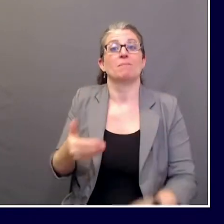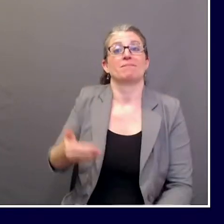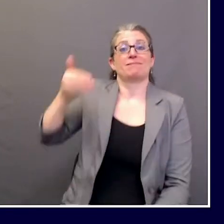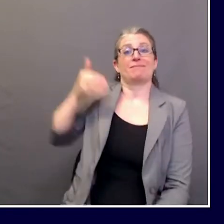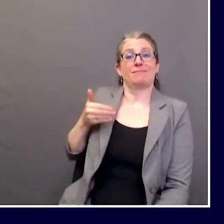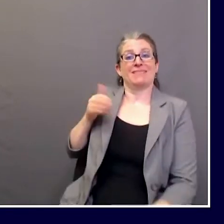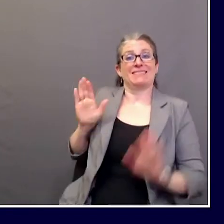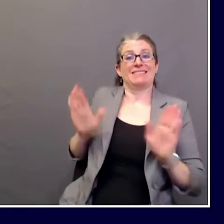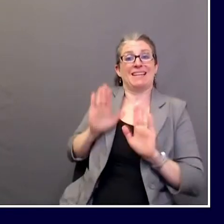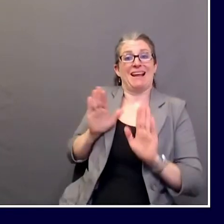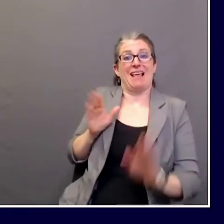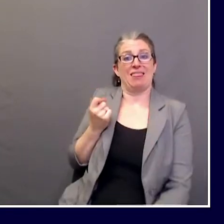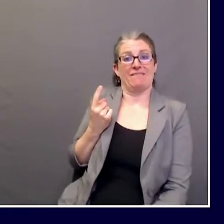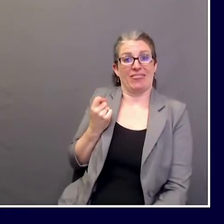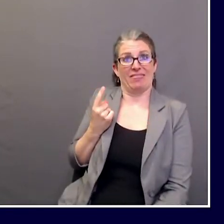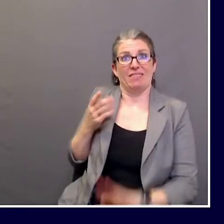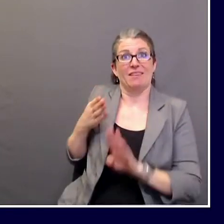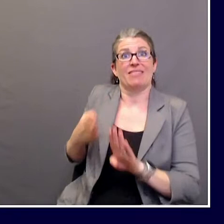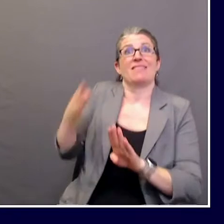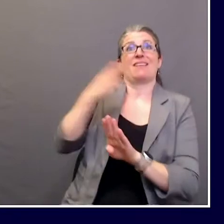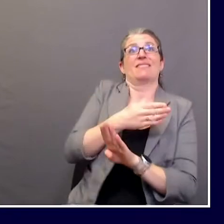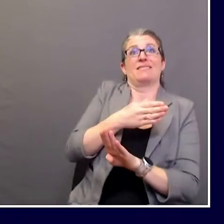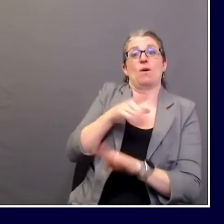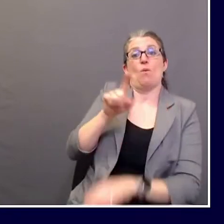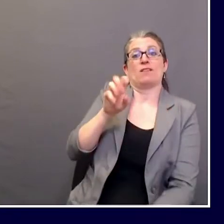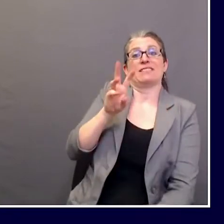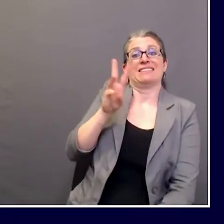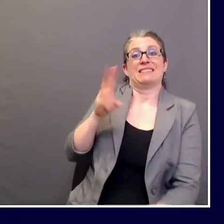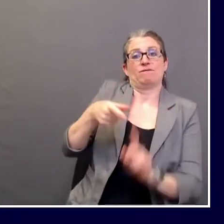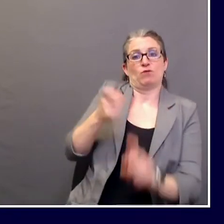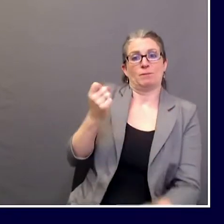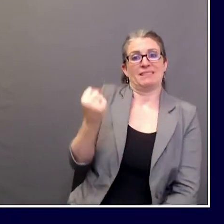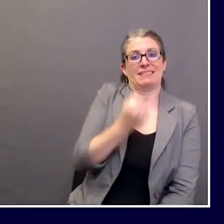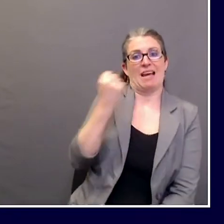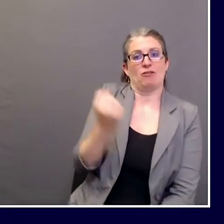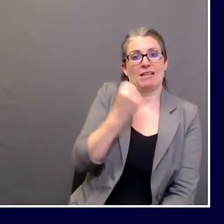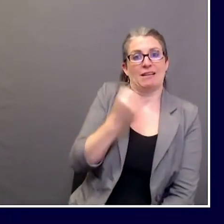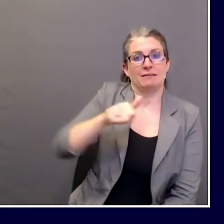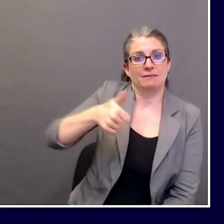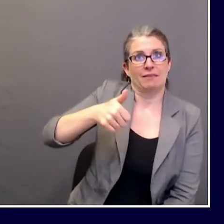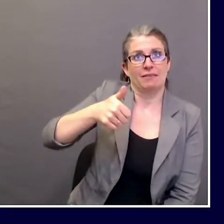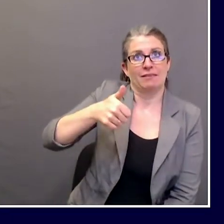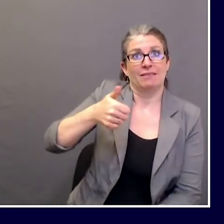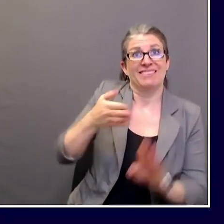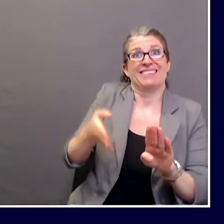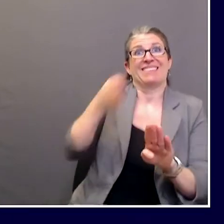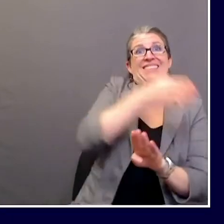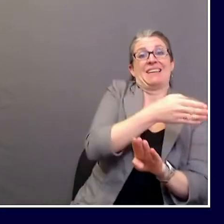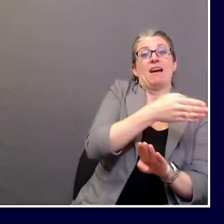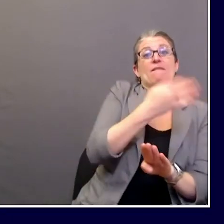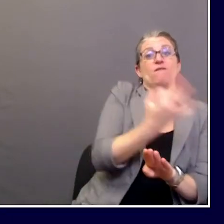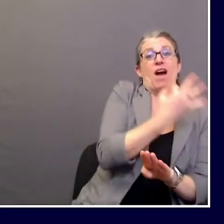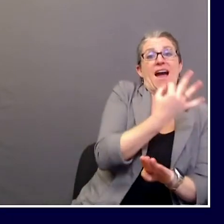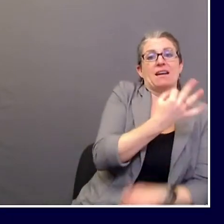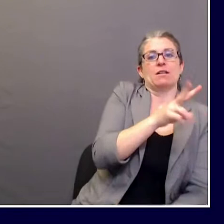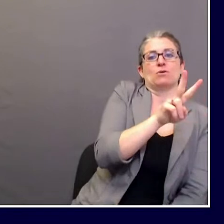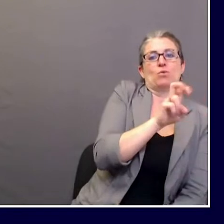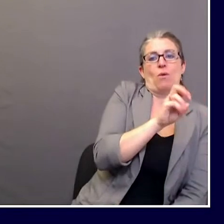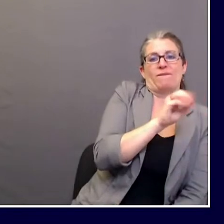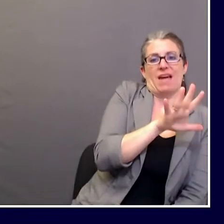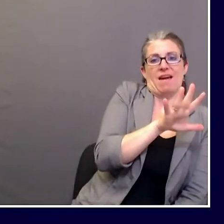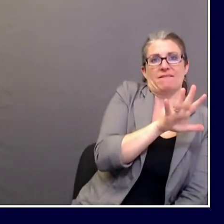166 were individuals from April 10th, and 205 were individuals from April